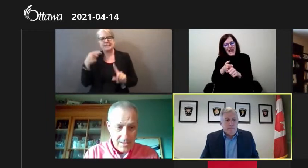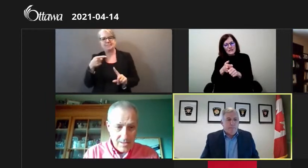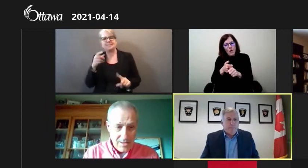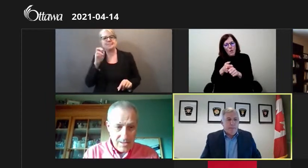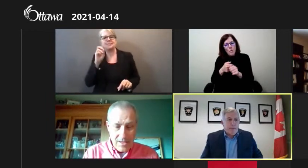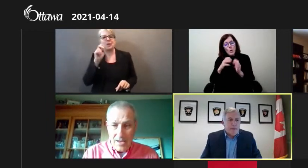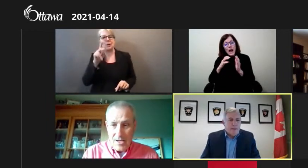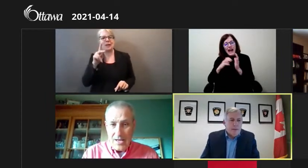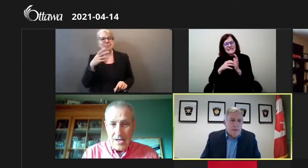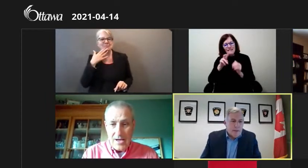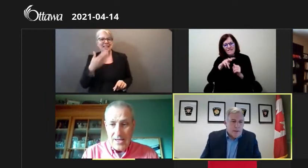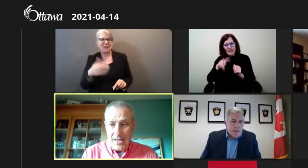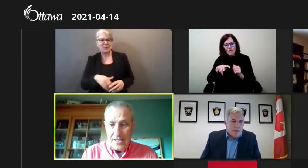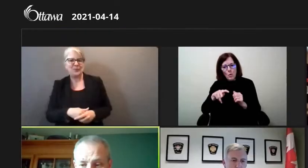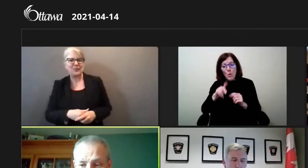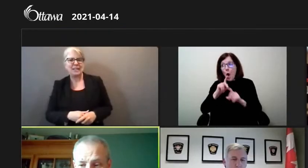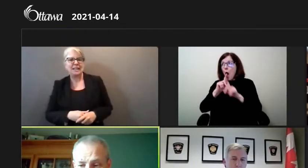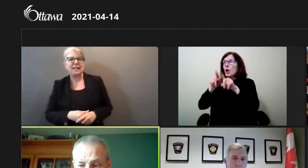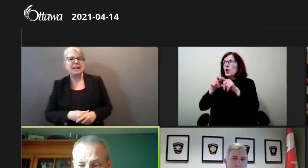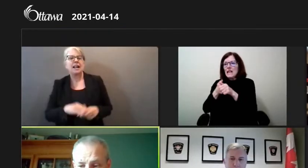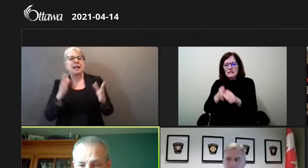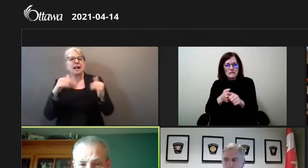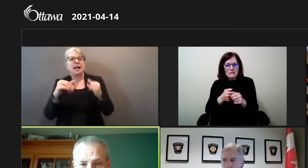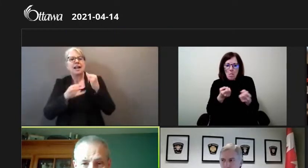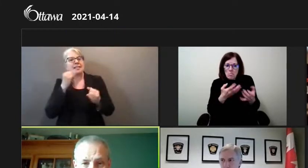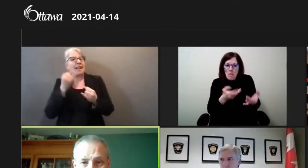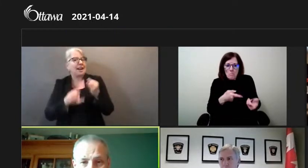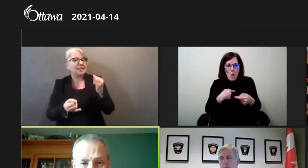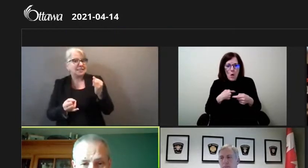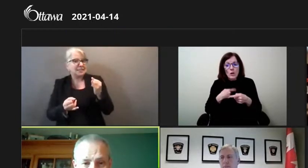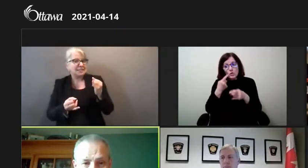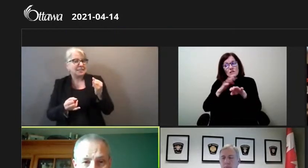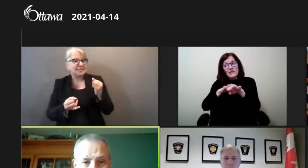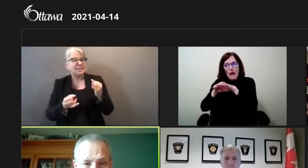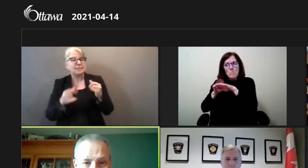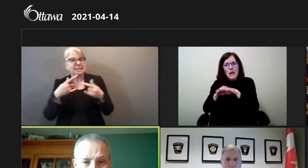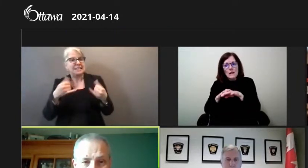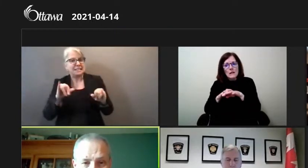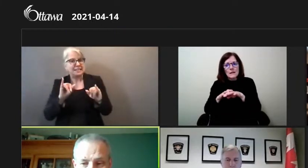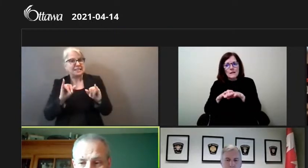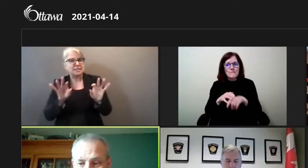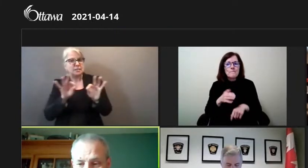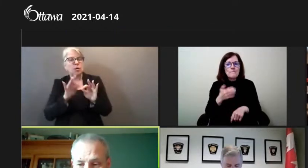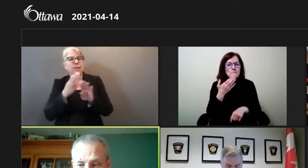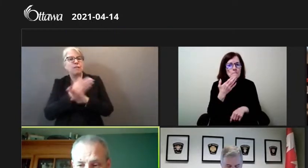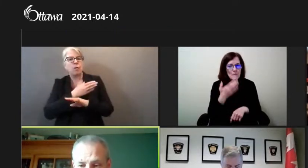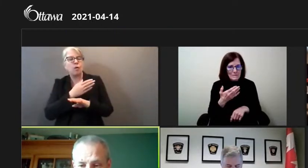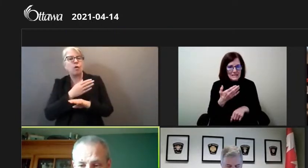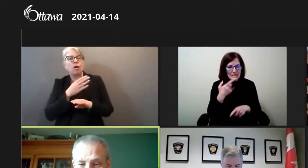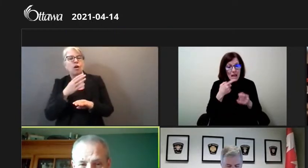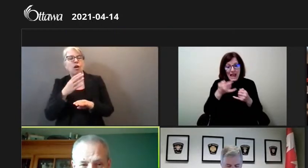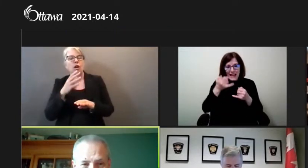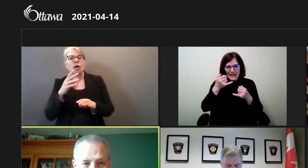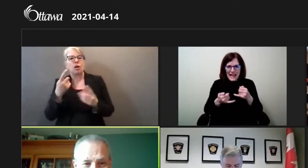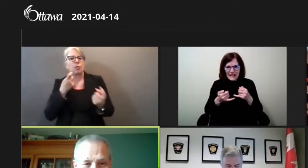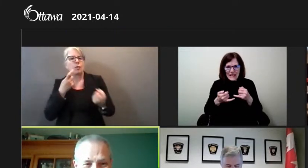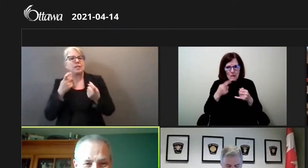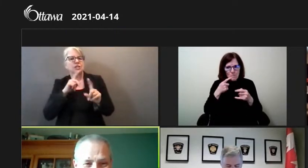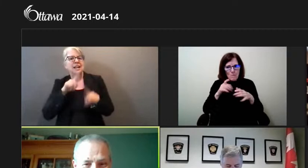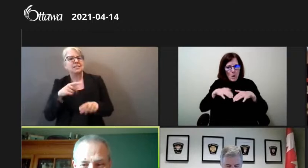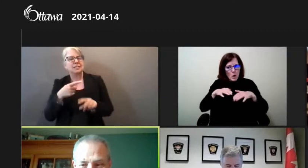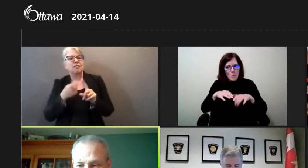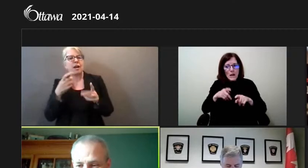Thank you. And last but not least, before we have questions from the traditional